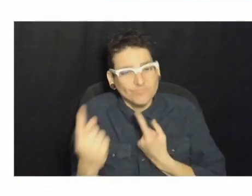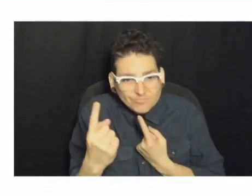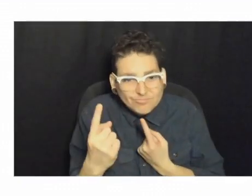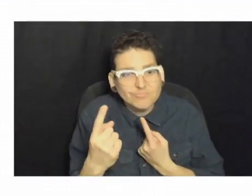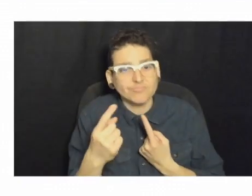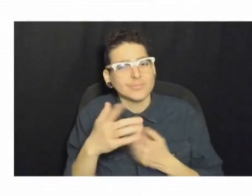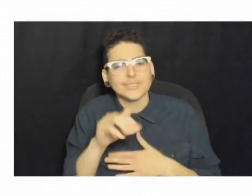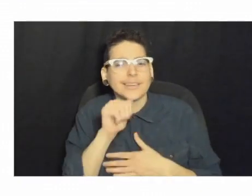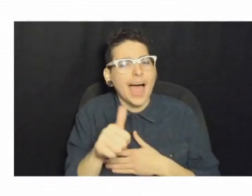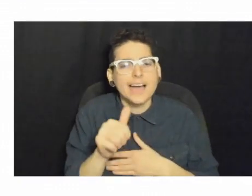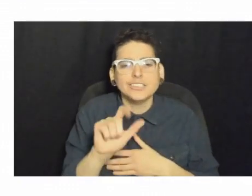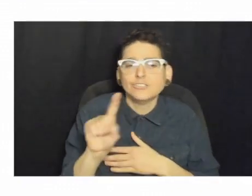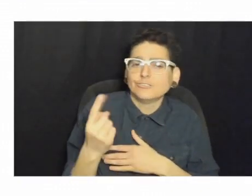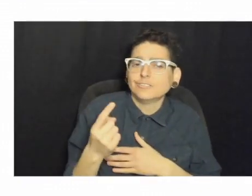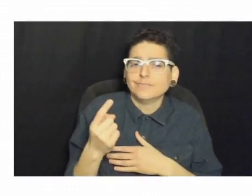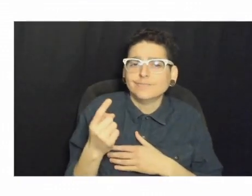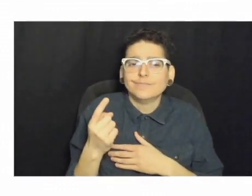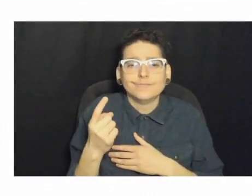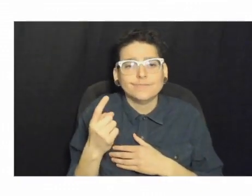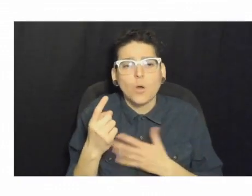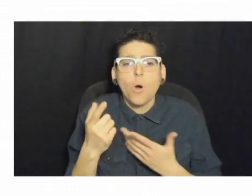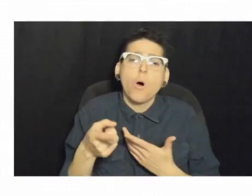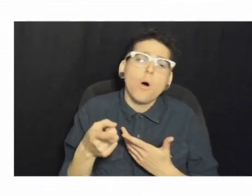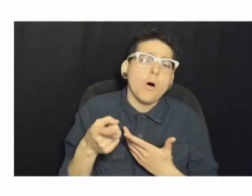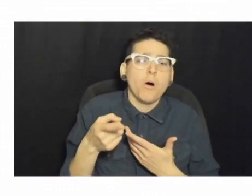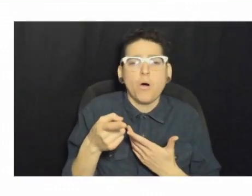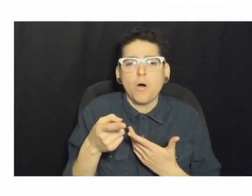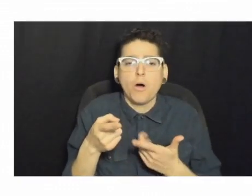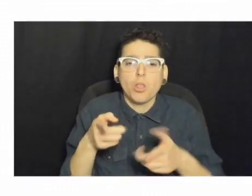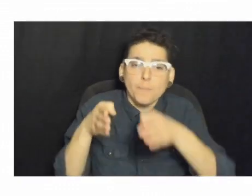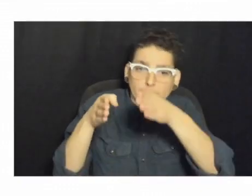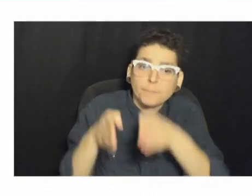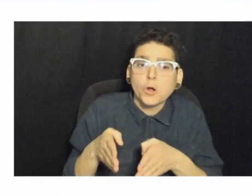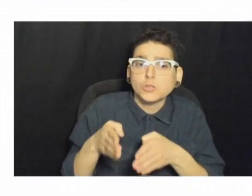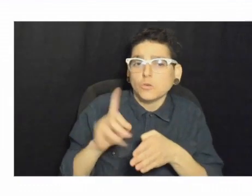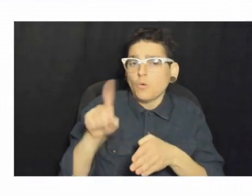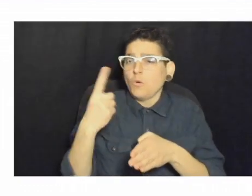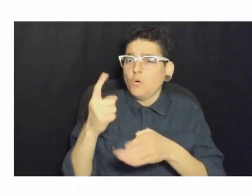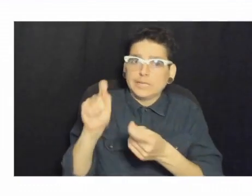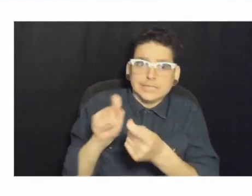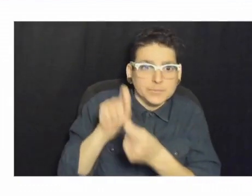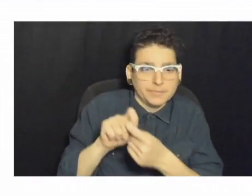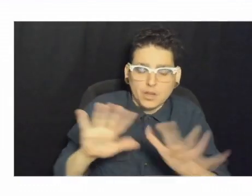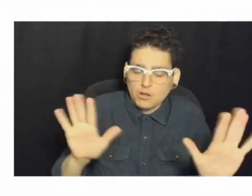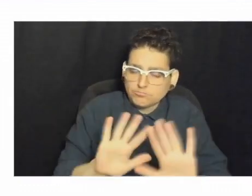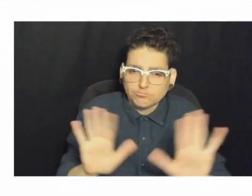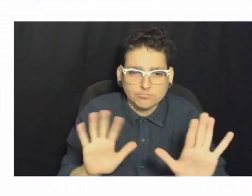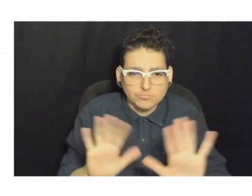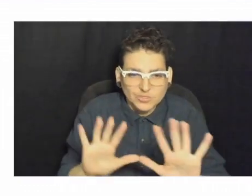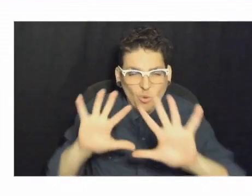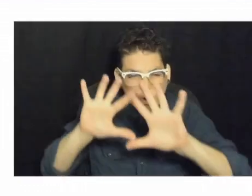that public health needs to connect with in order to generate trust.